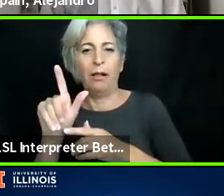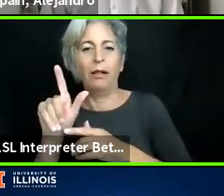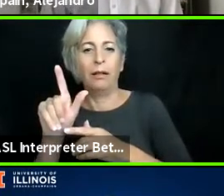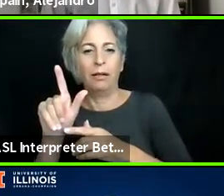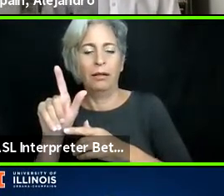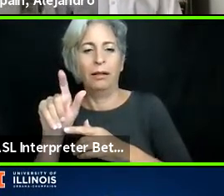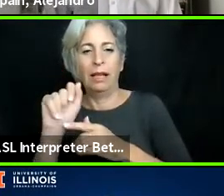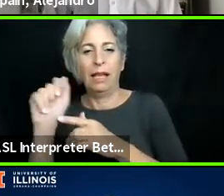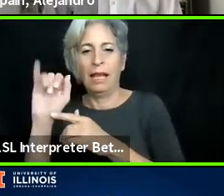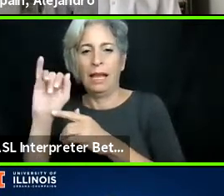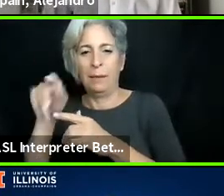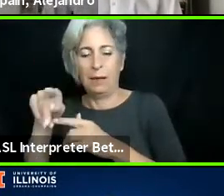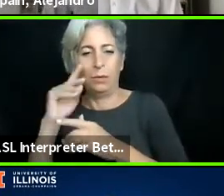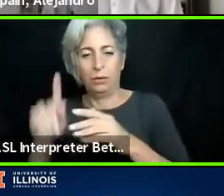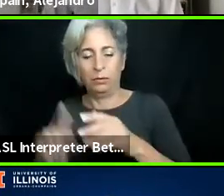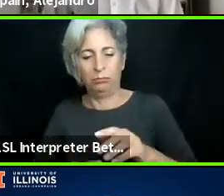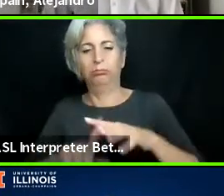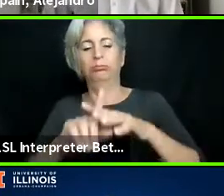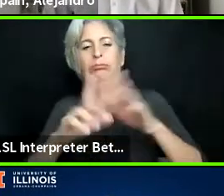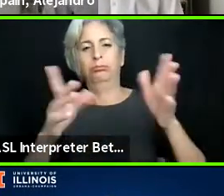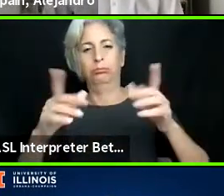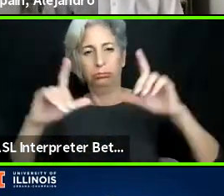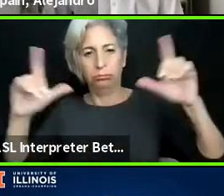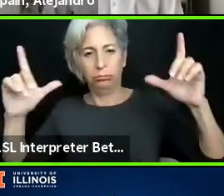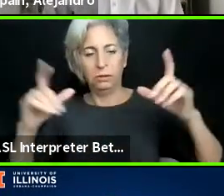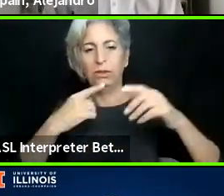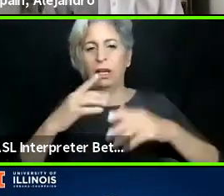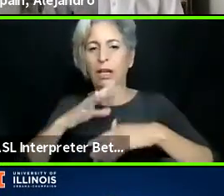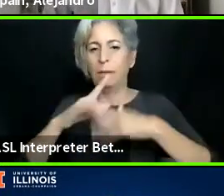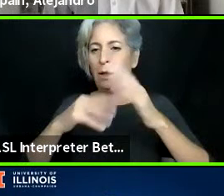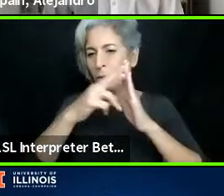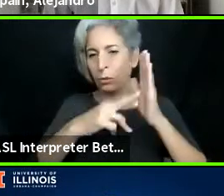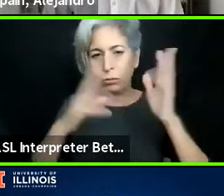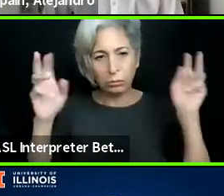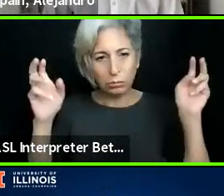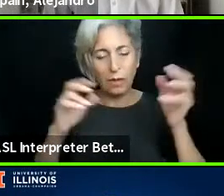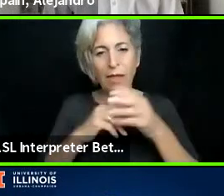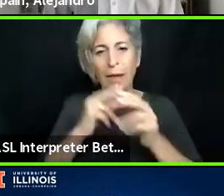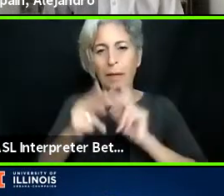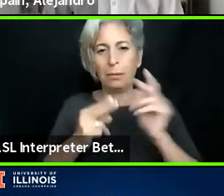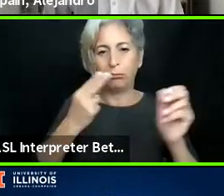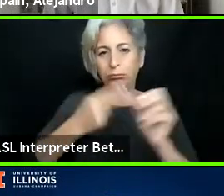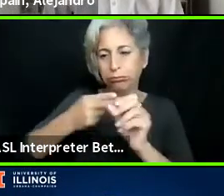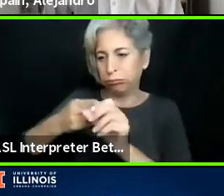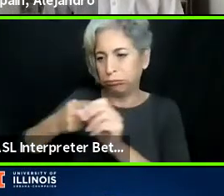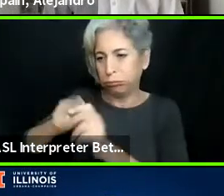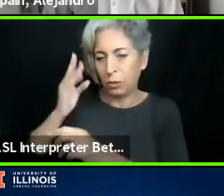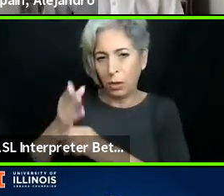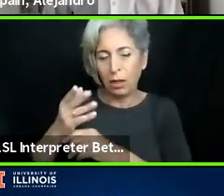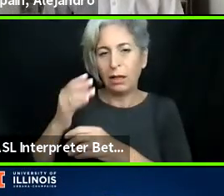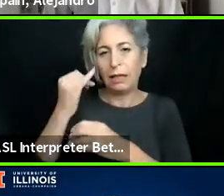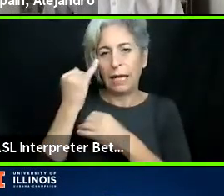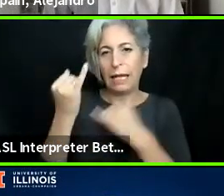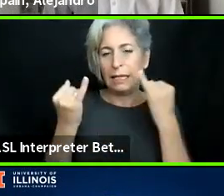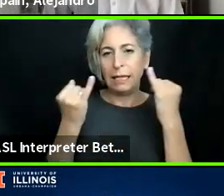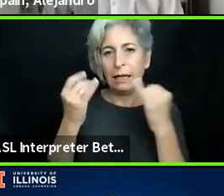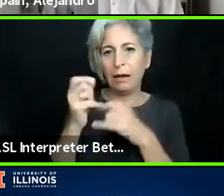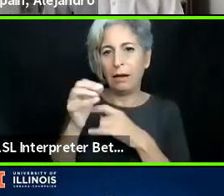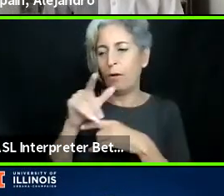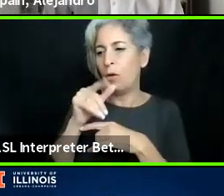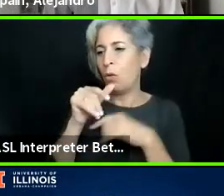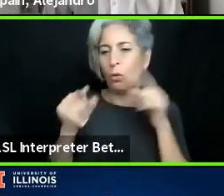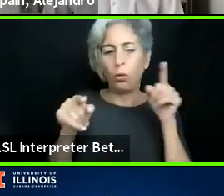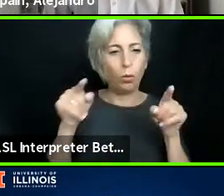IWP will come on. She'll give some basic ground rules. Then we'll start letting people in. To give you an idea of